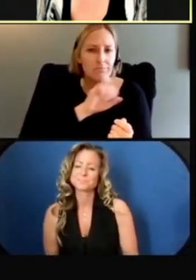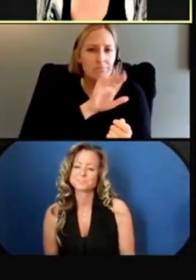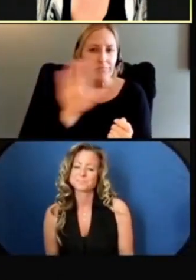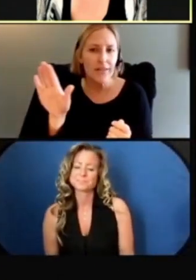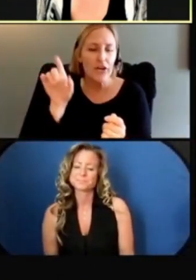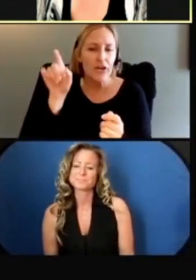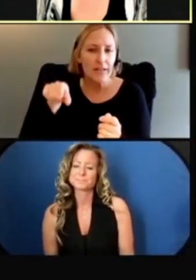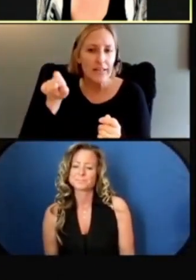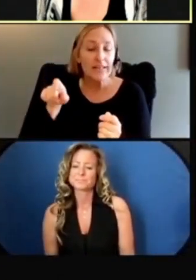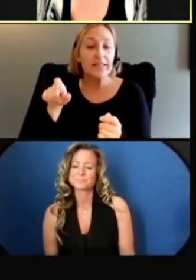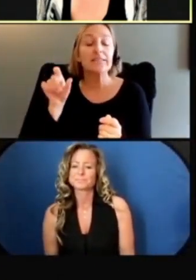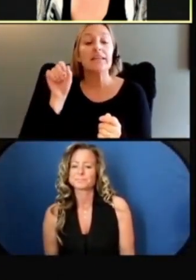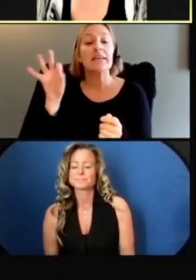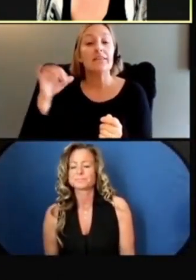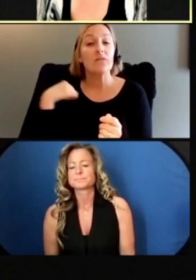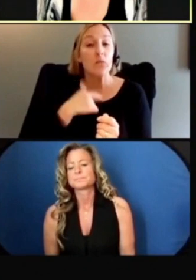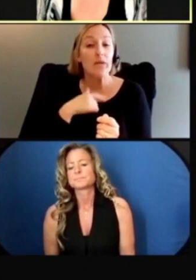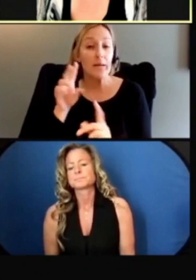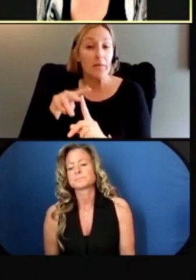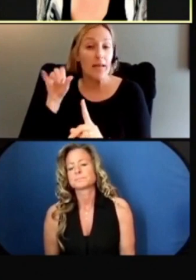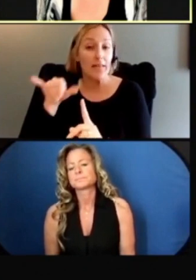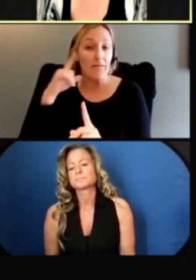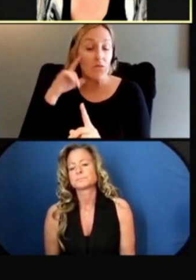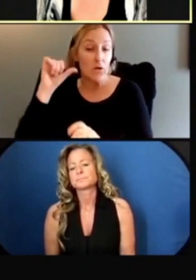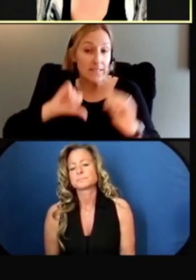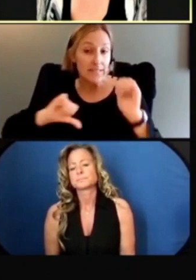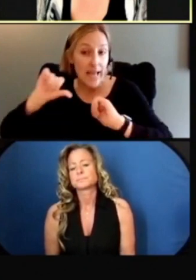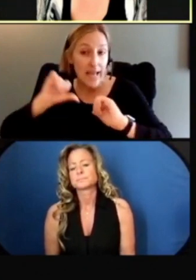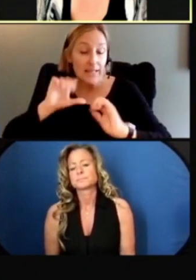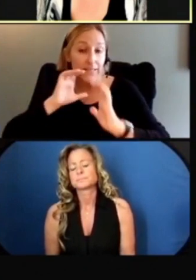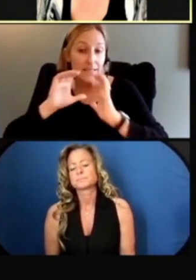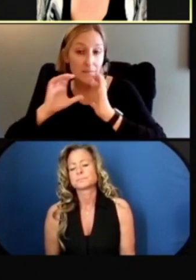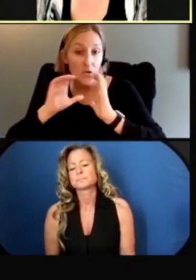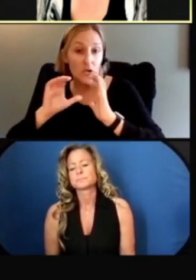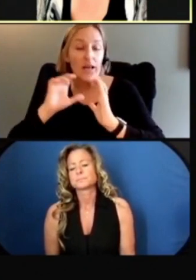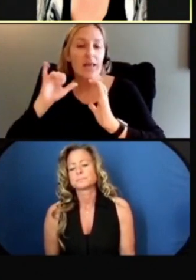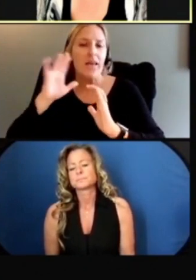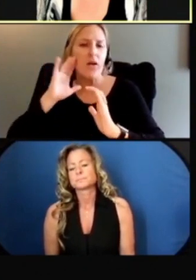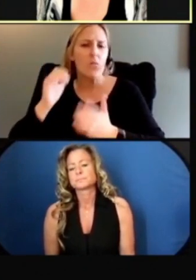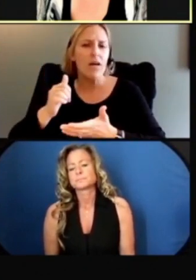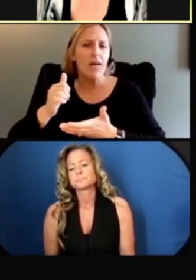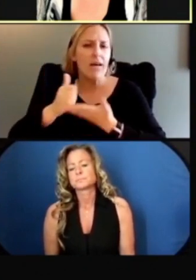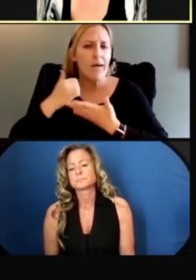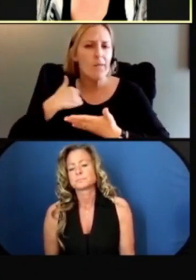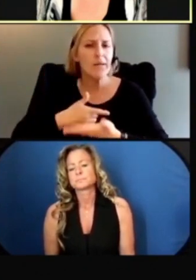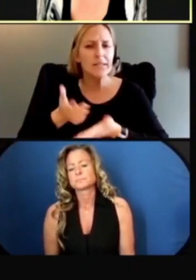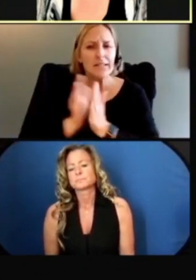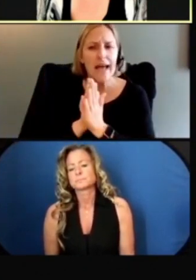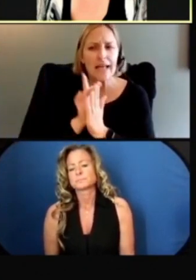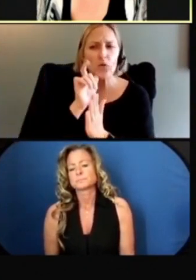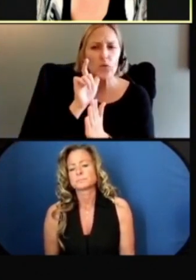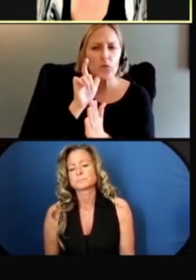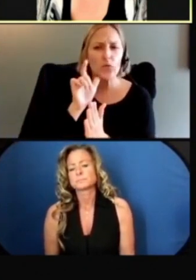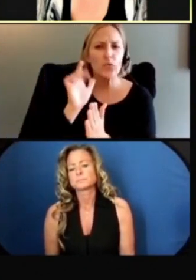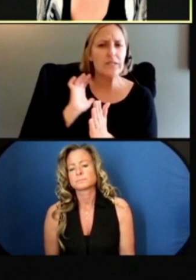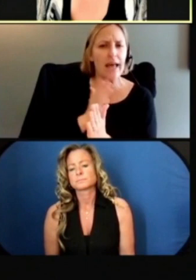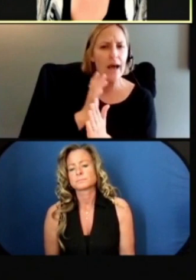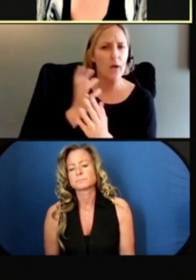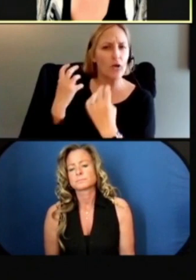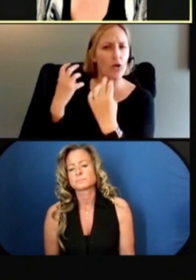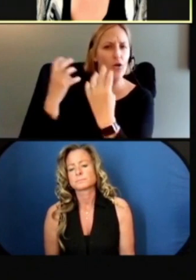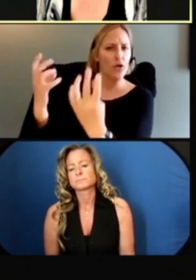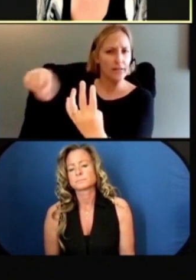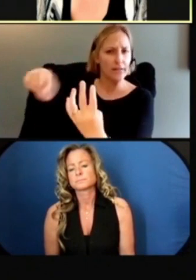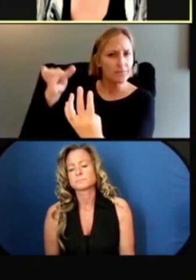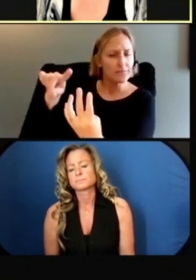science communication, it challenges us to ask who our audience really is. We need to learn what makes them